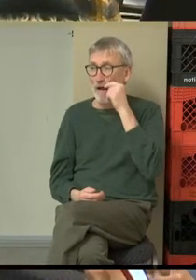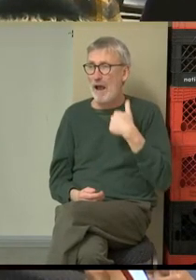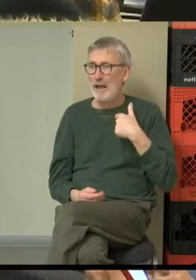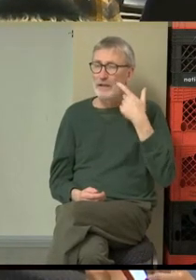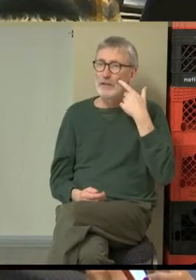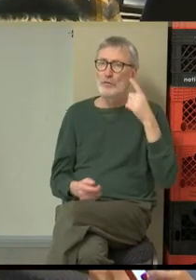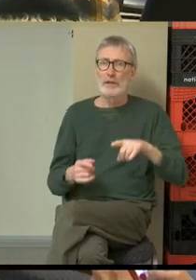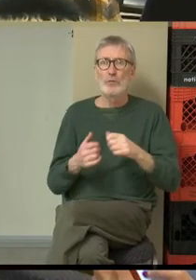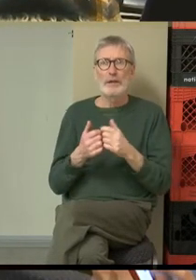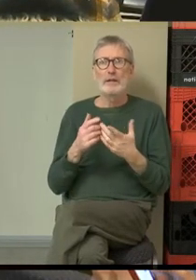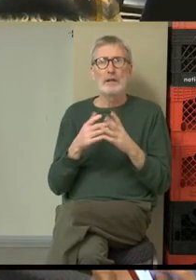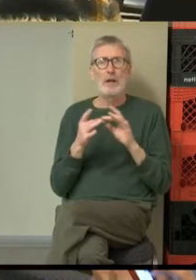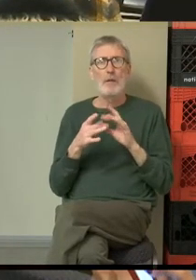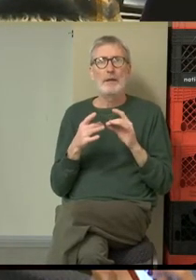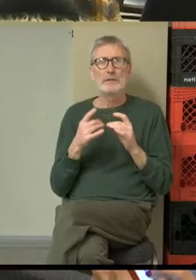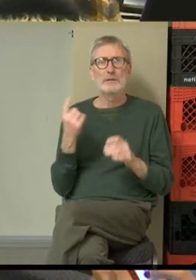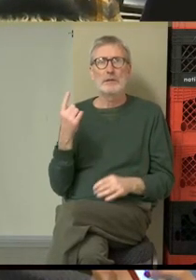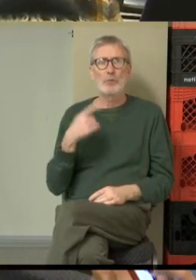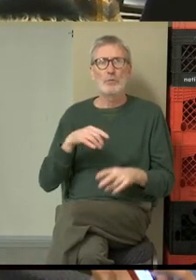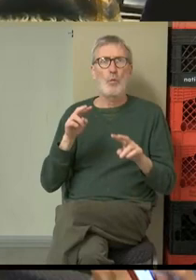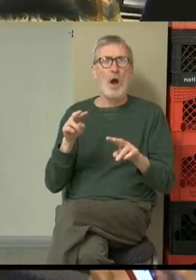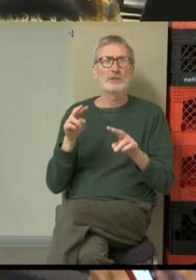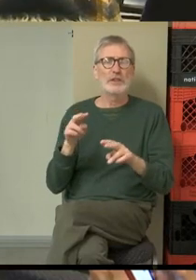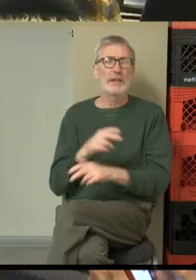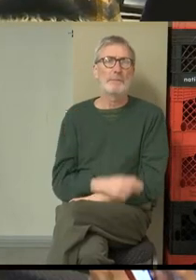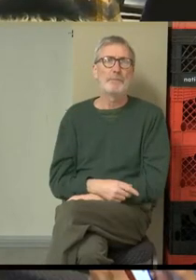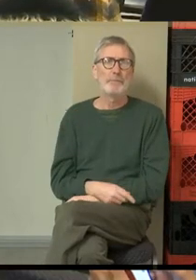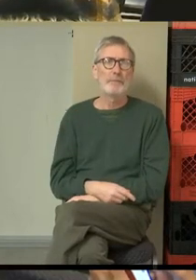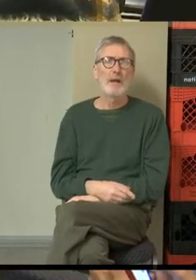agree with the comment about having someone watch them.